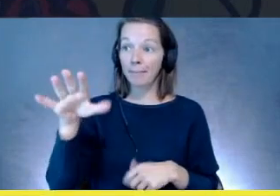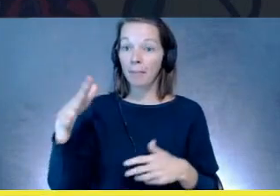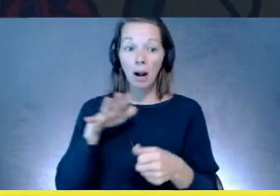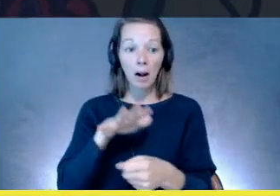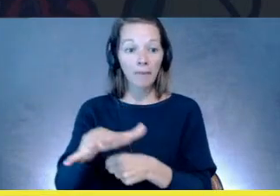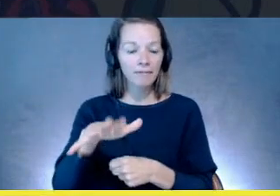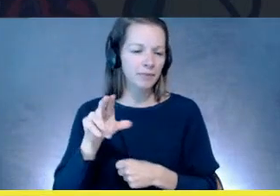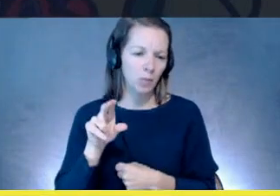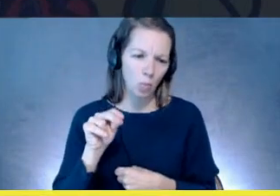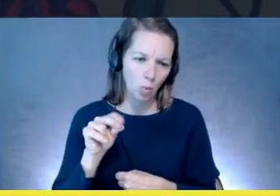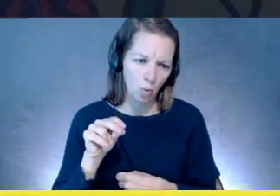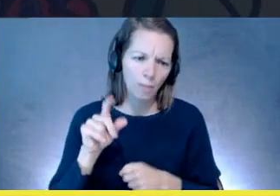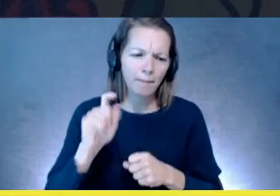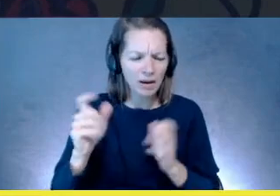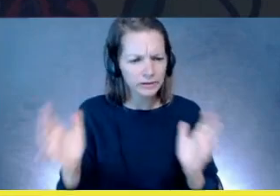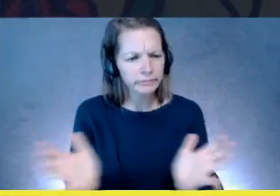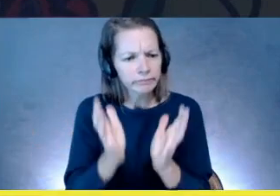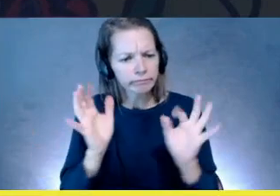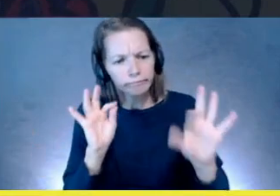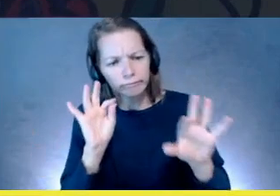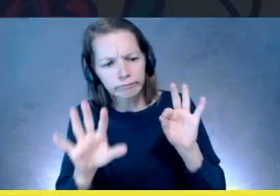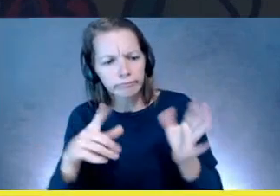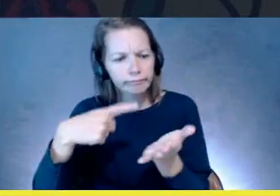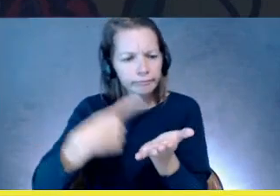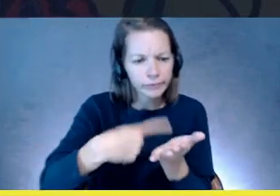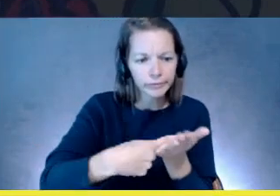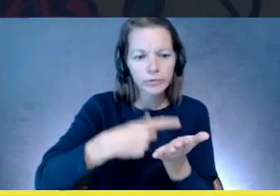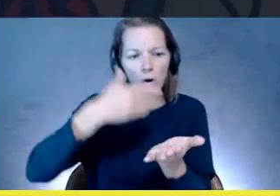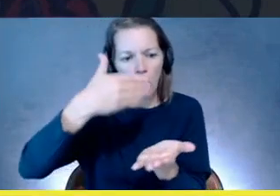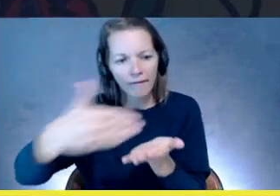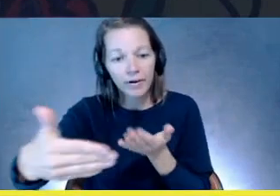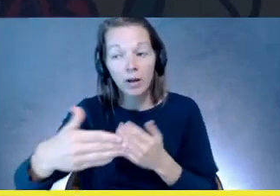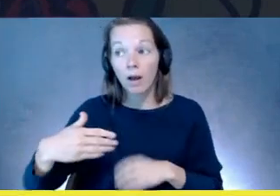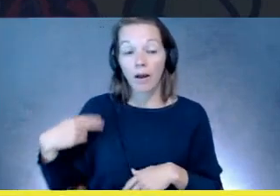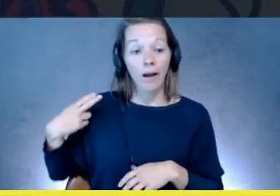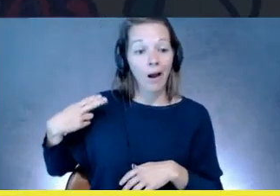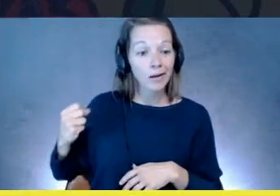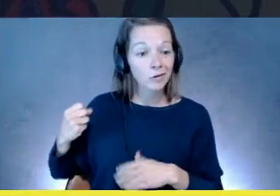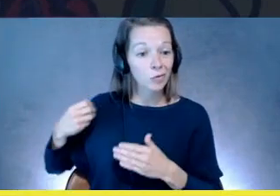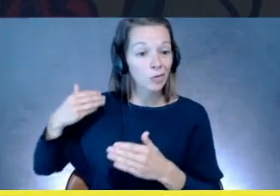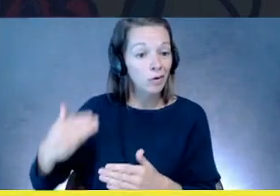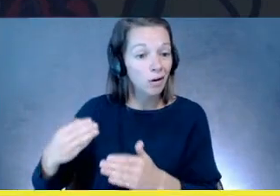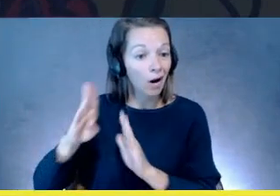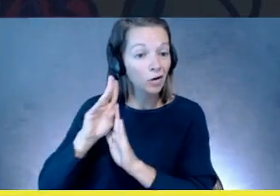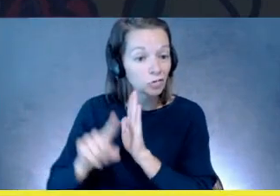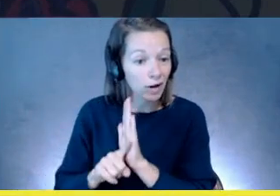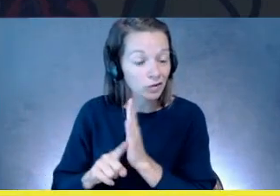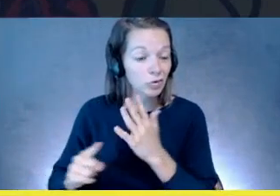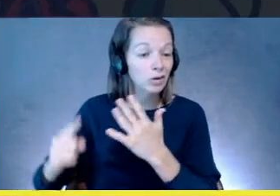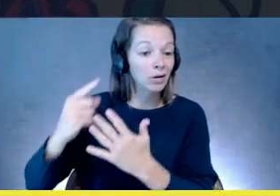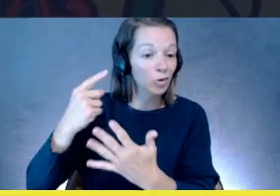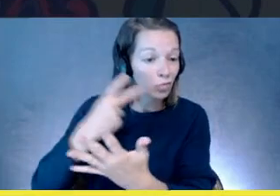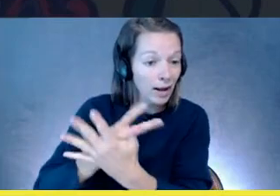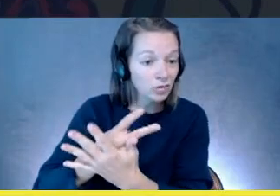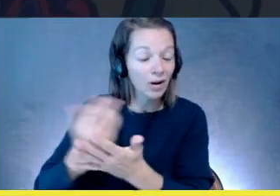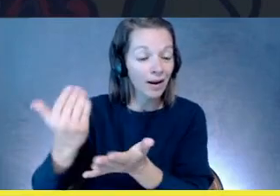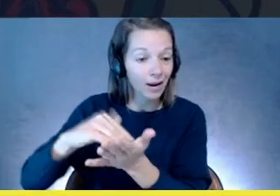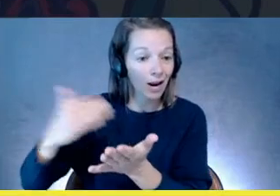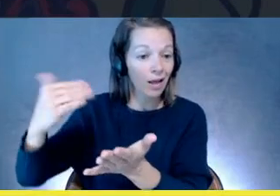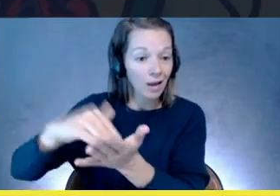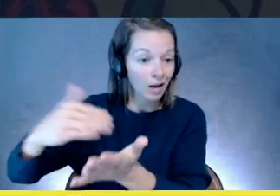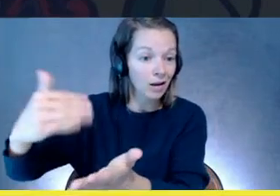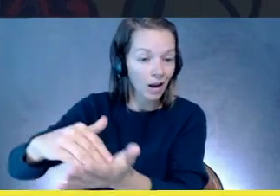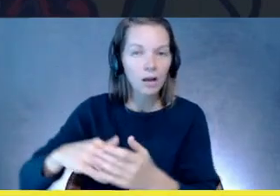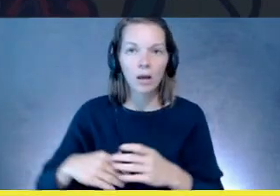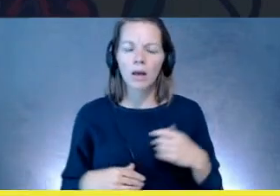careers, whether it be, even at the high school level, undergraduate. I think sometimes we get the impression that this is something you just get from